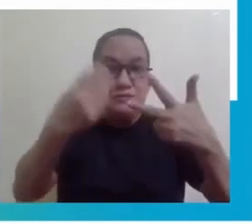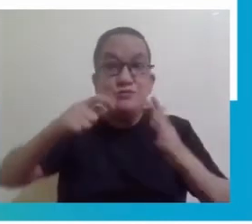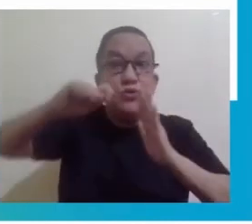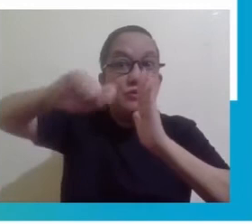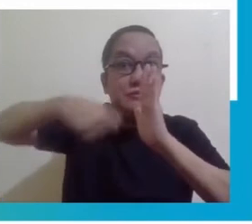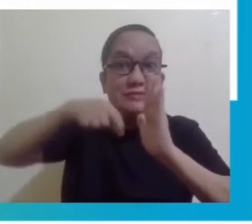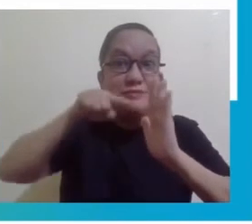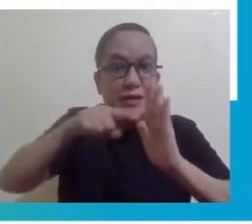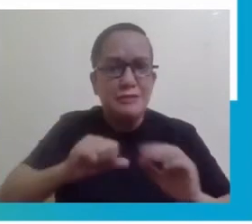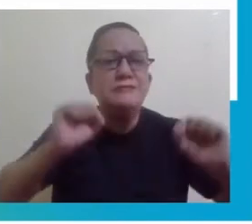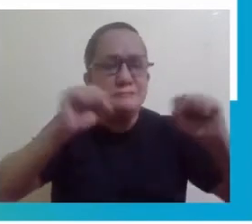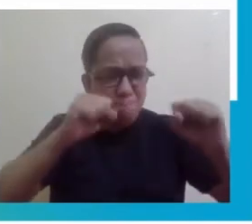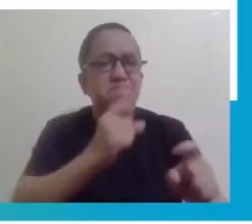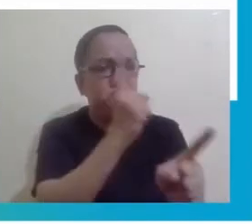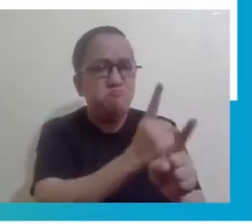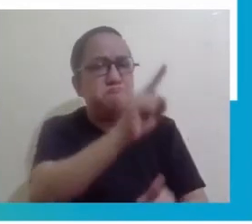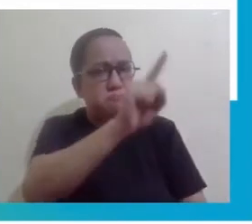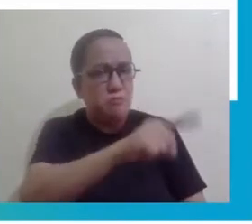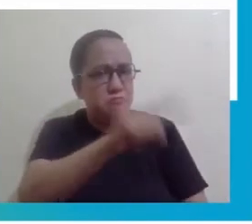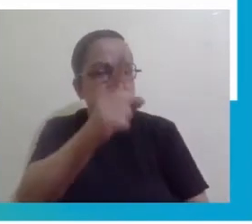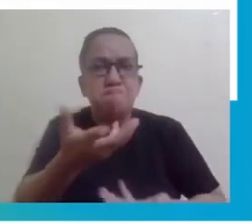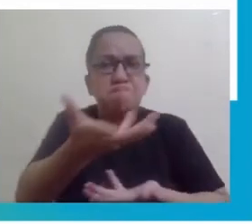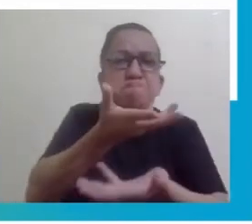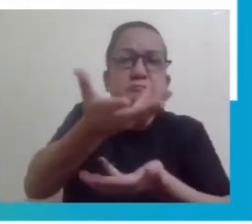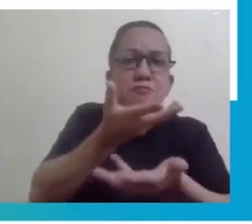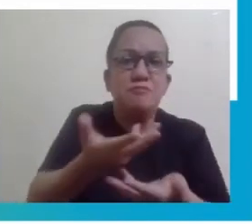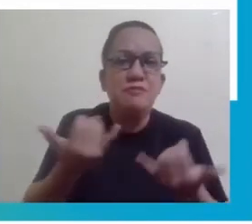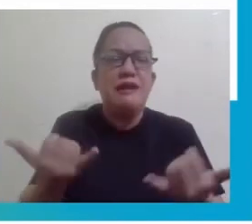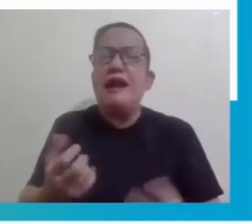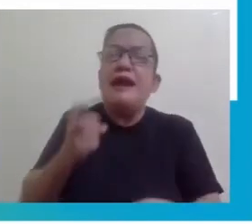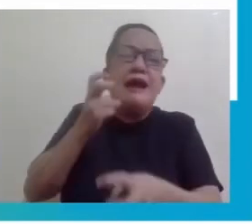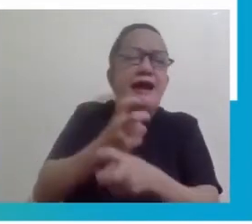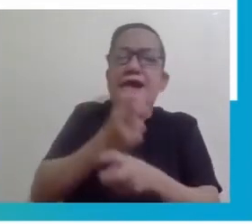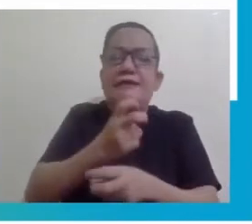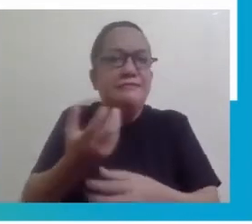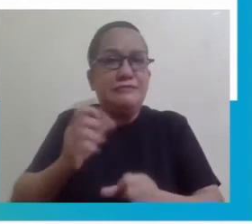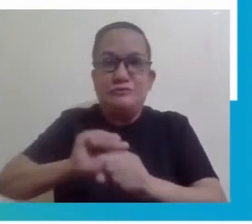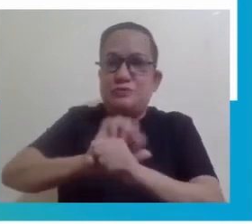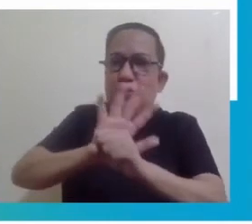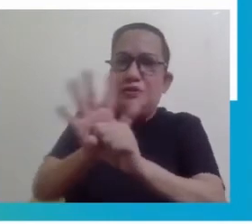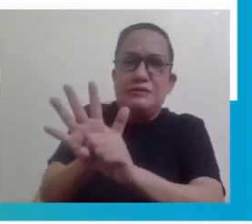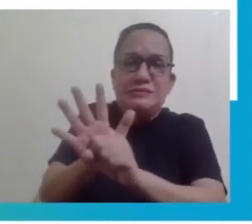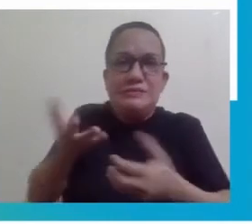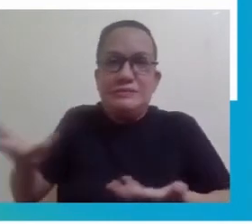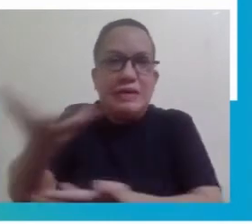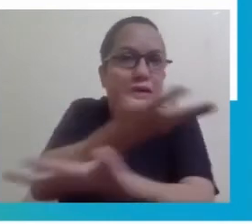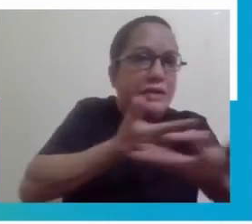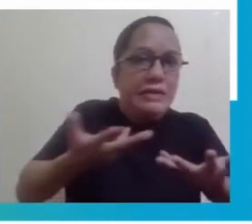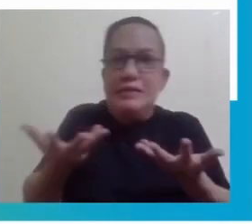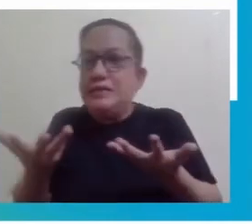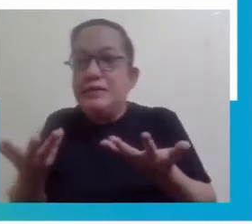the meaningful consultations are very challenging during this the pandemic period. And however, we are very much